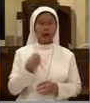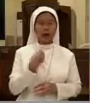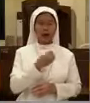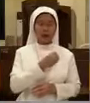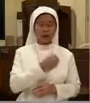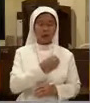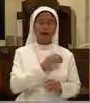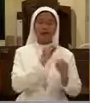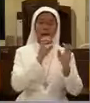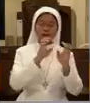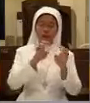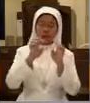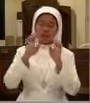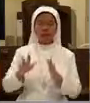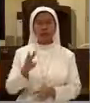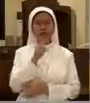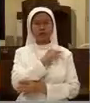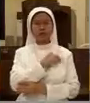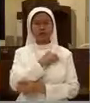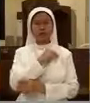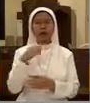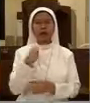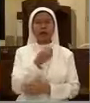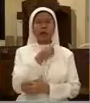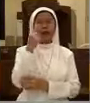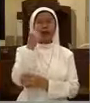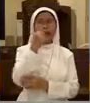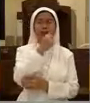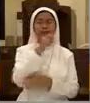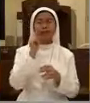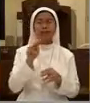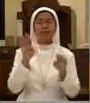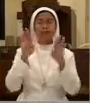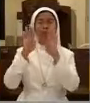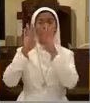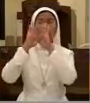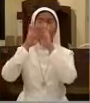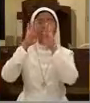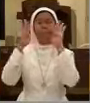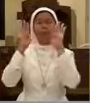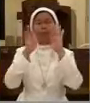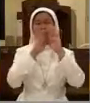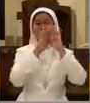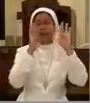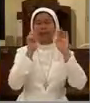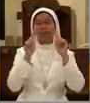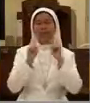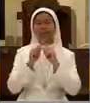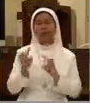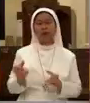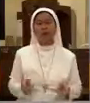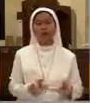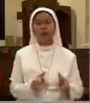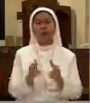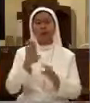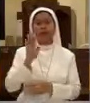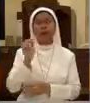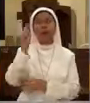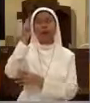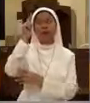evangelizing mission, our eyes must be open to the ways by which